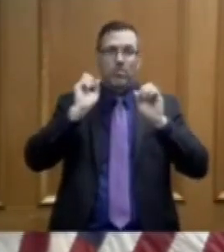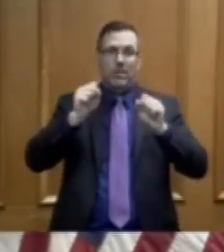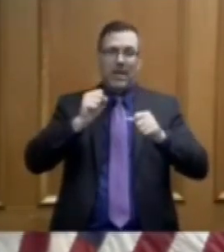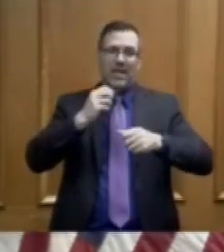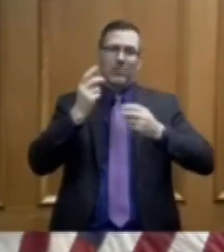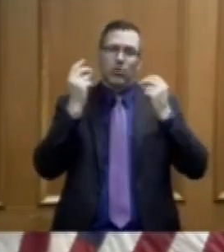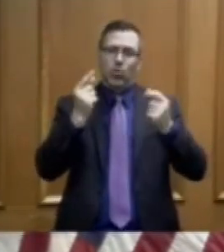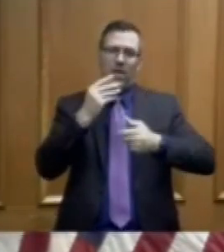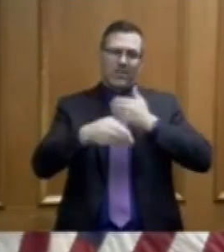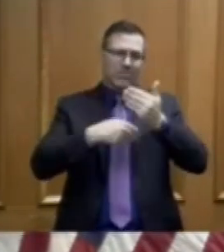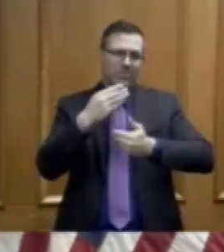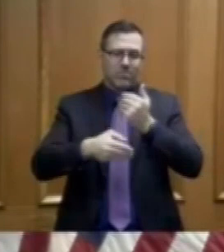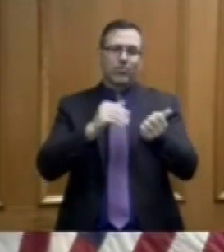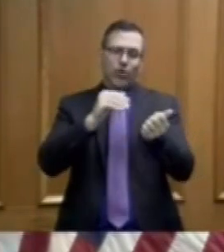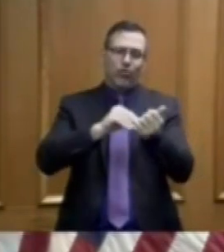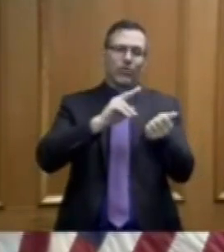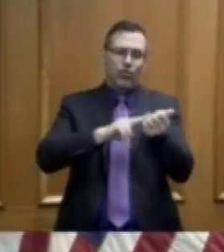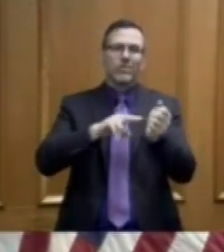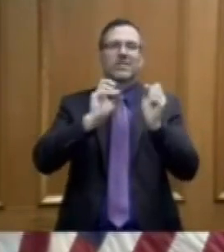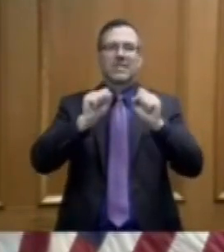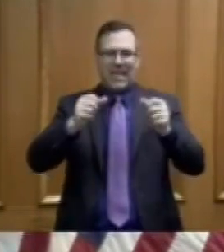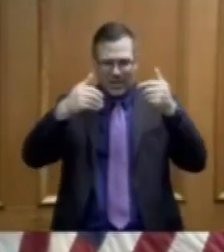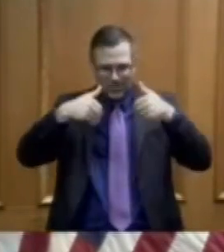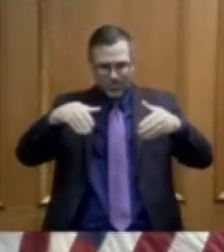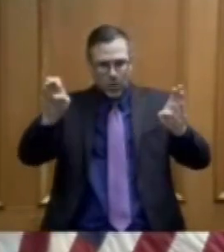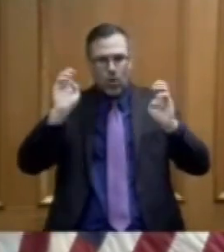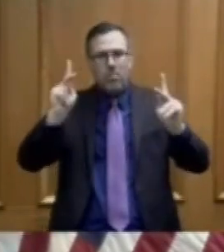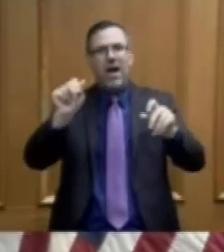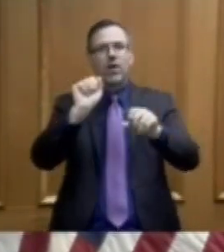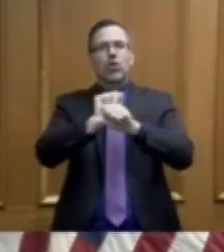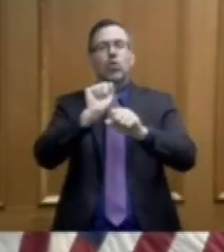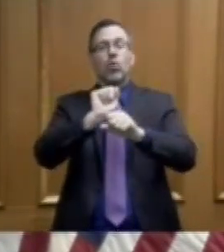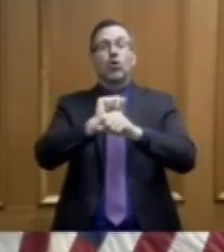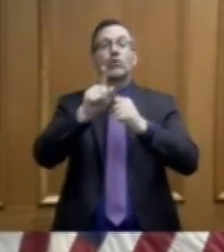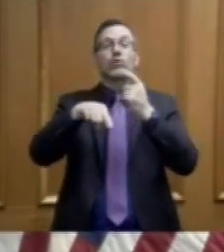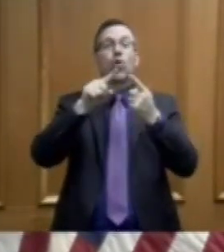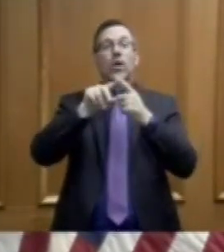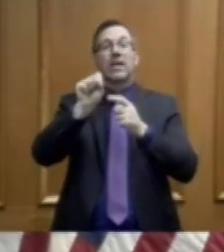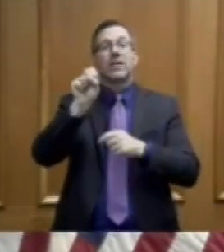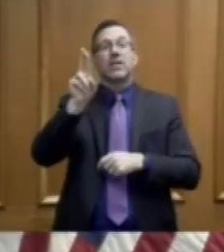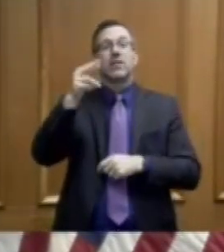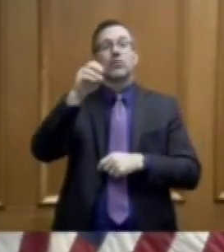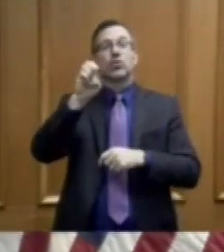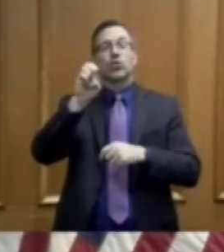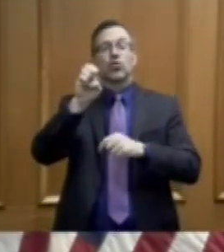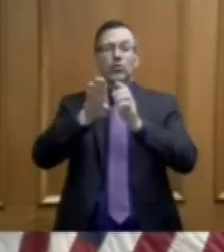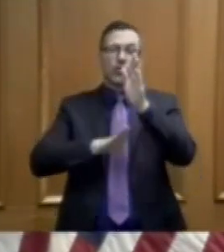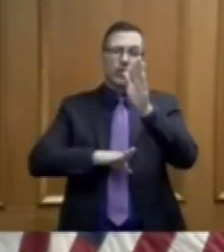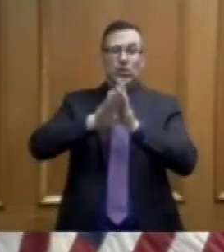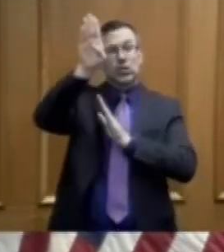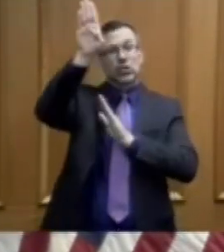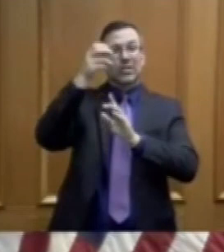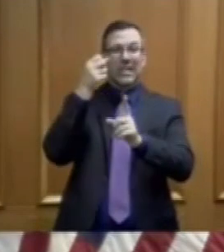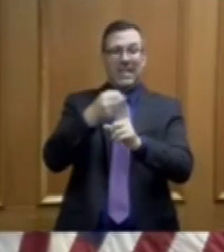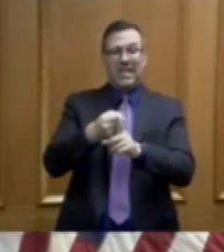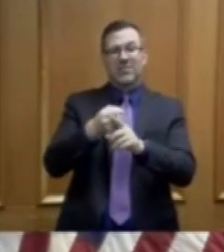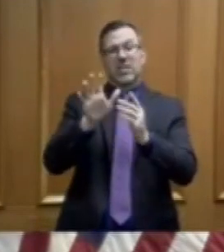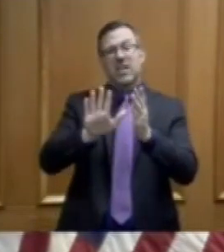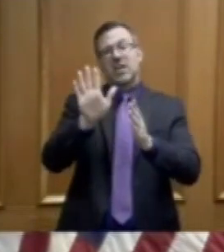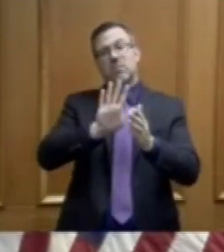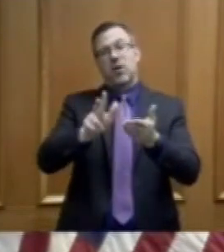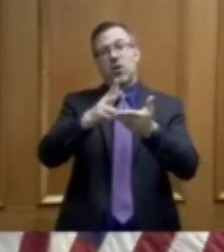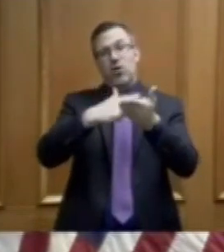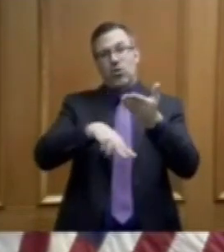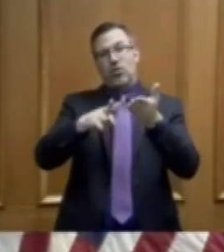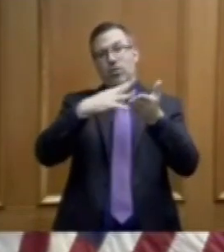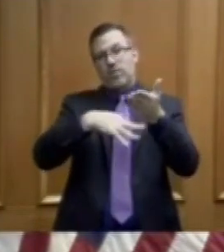people back to work before the real surge hits or the peak of this surge hits in 3 to 4 weeks.